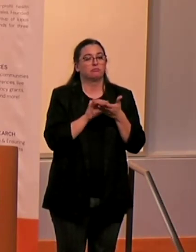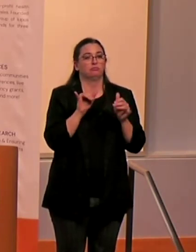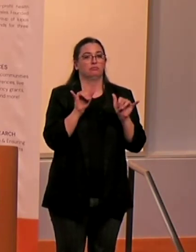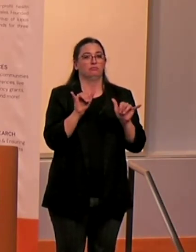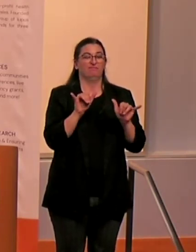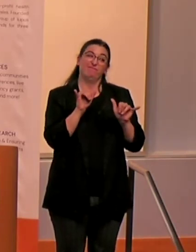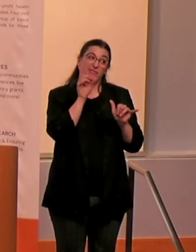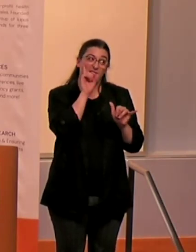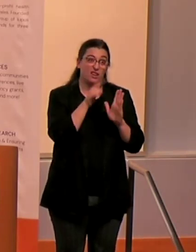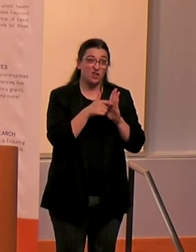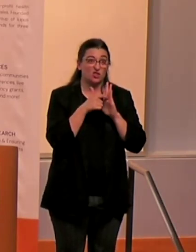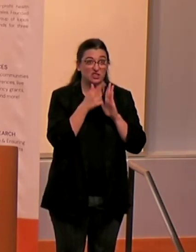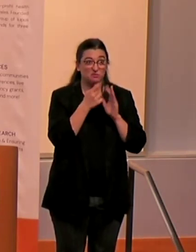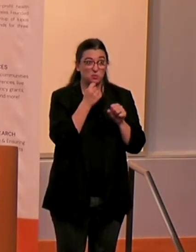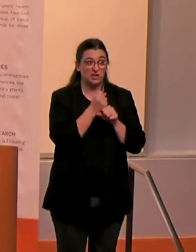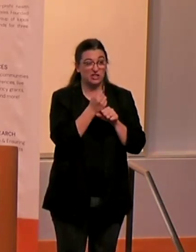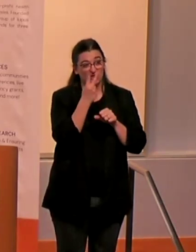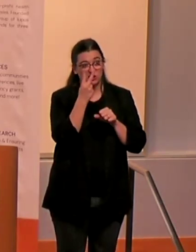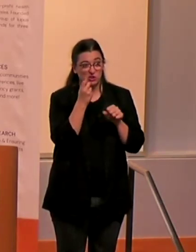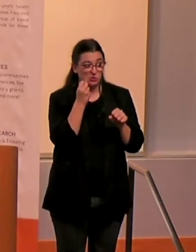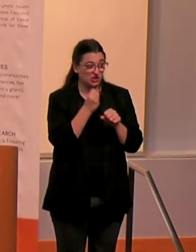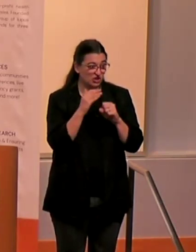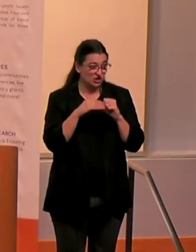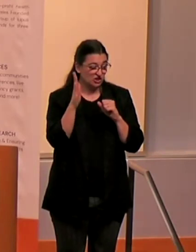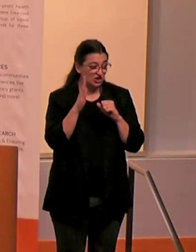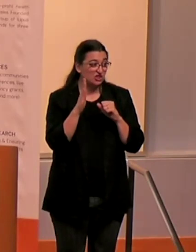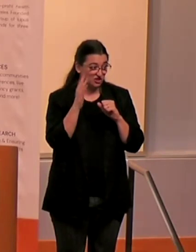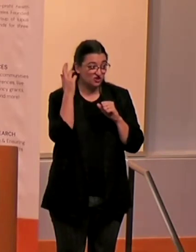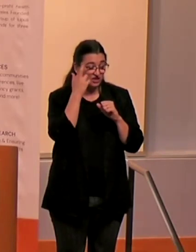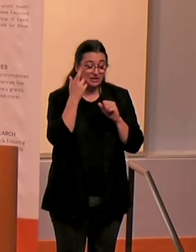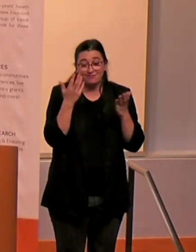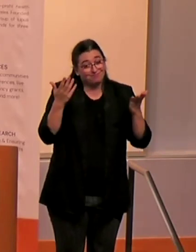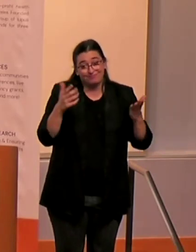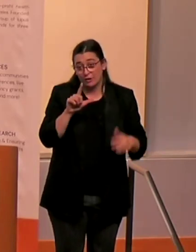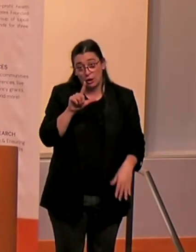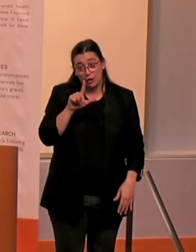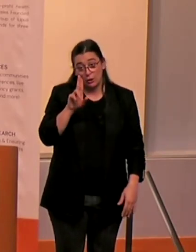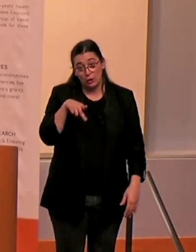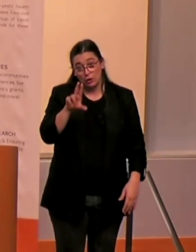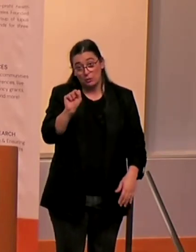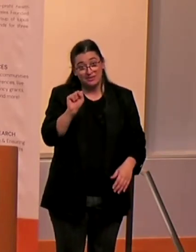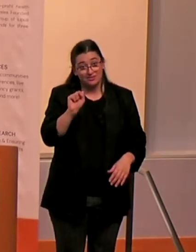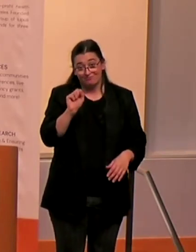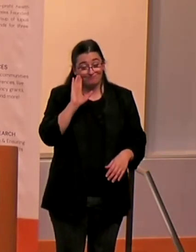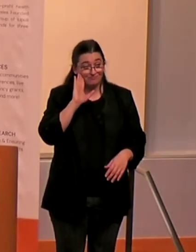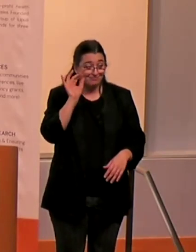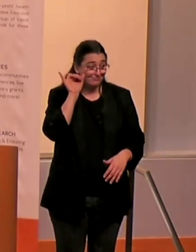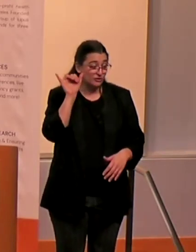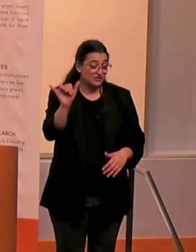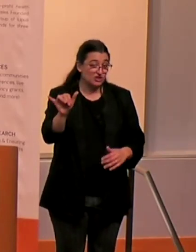took me like a couple years to come around and realize it ain't going anywhere. So I better step up once